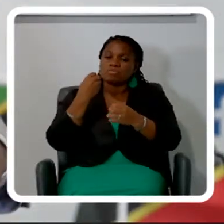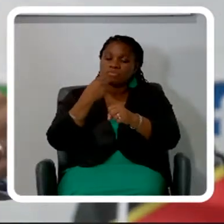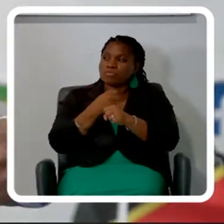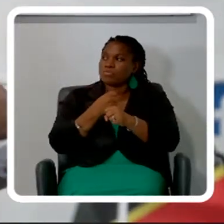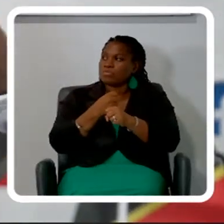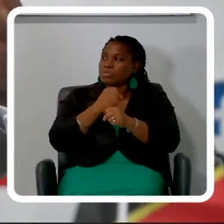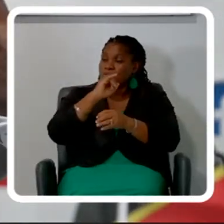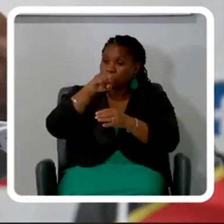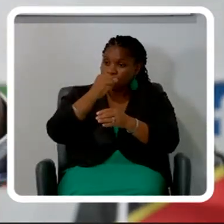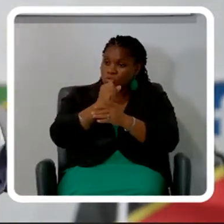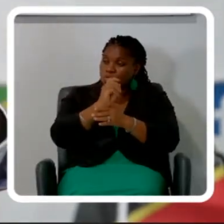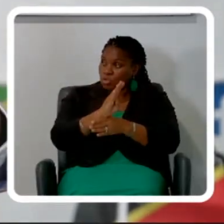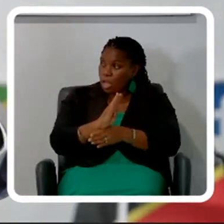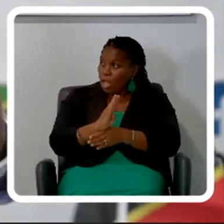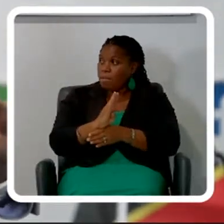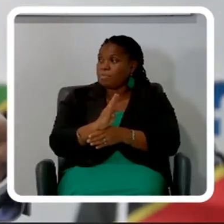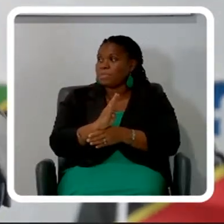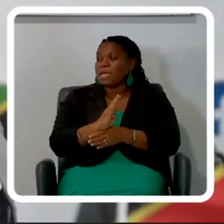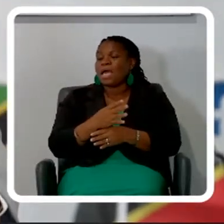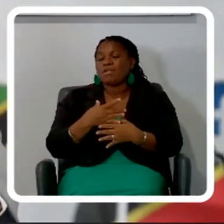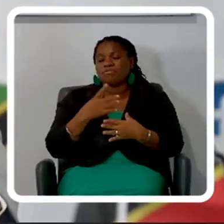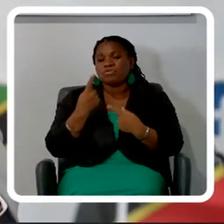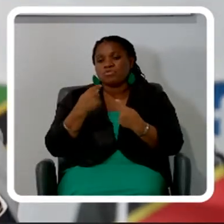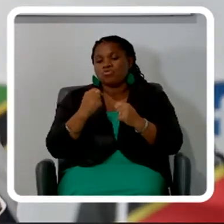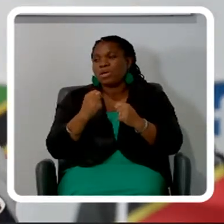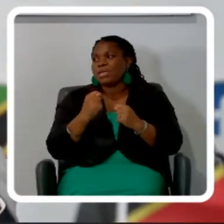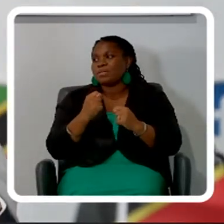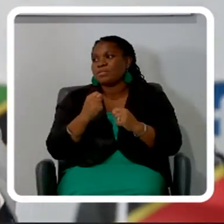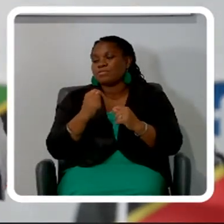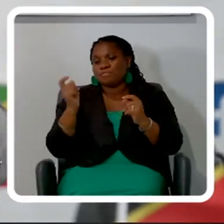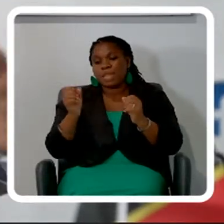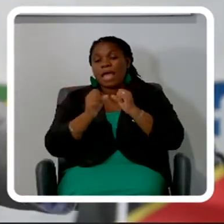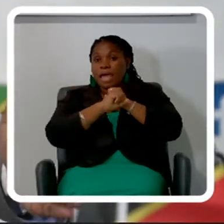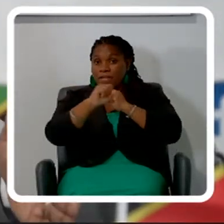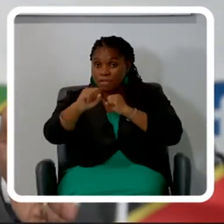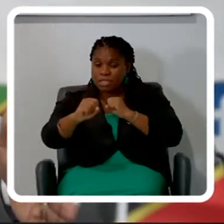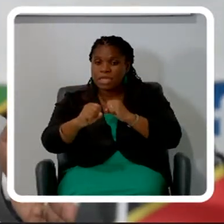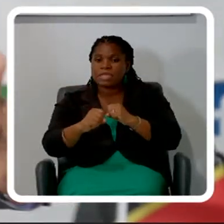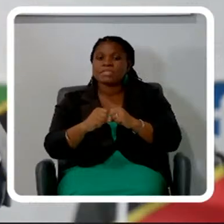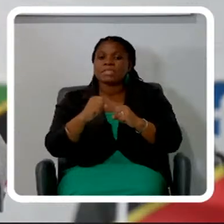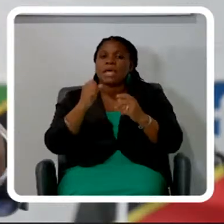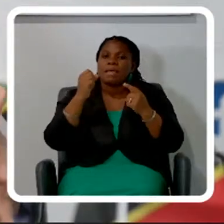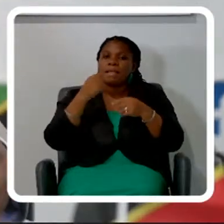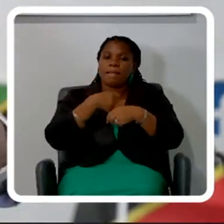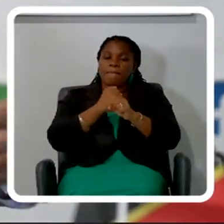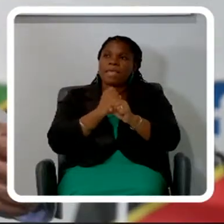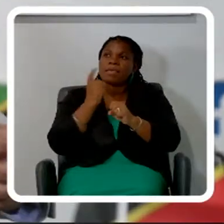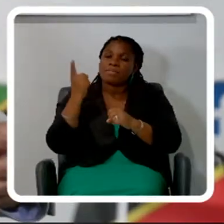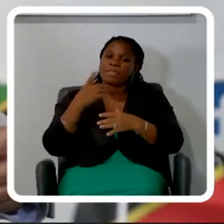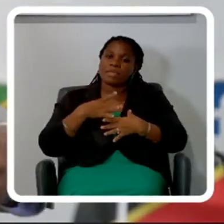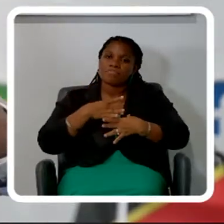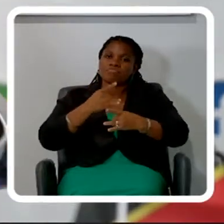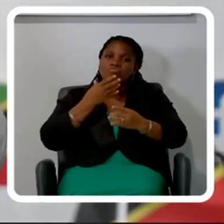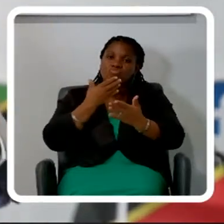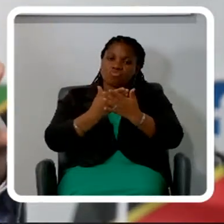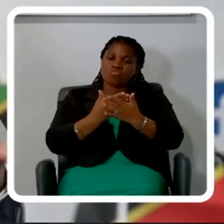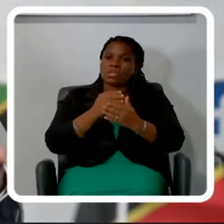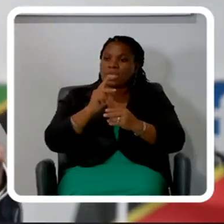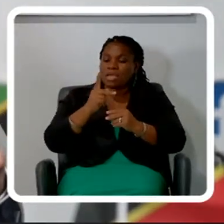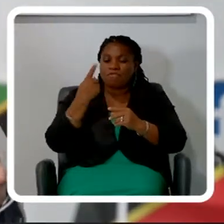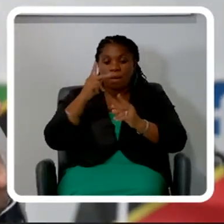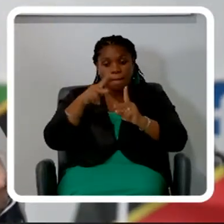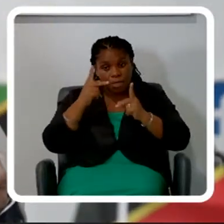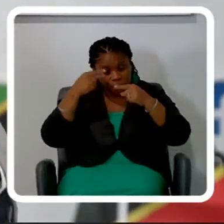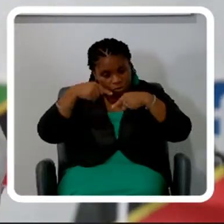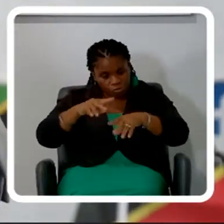We had seen an uptick in interest for the Kittition Hill from an investment standpoint, but also an uptick in interest in people going to